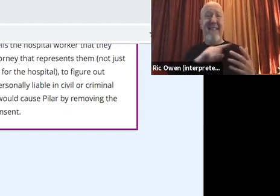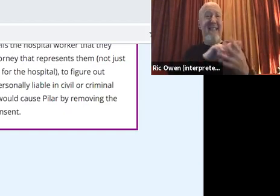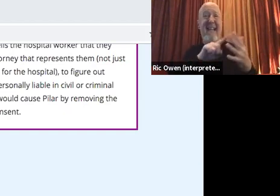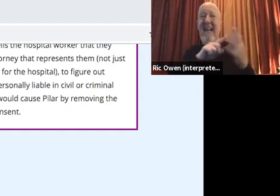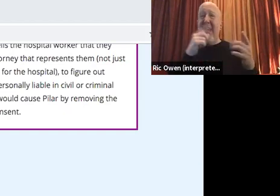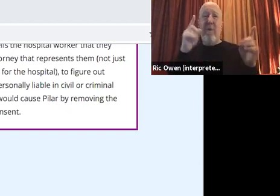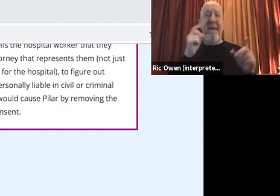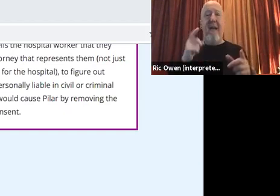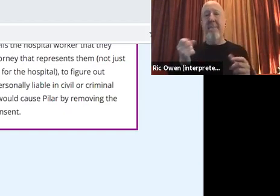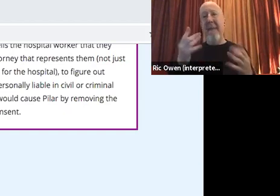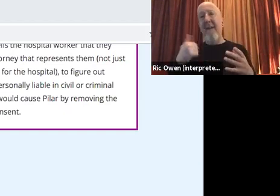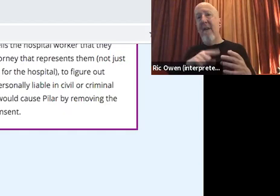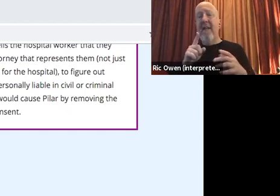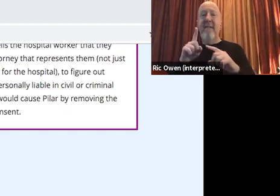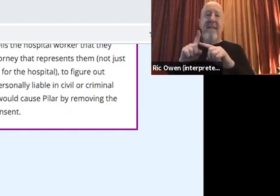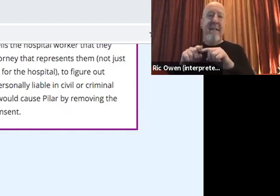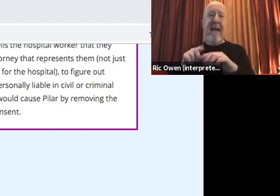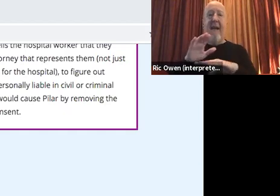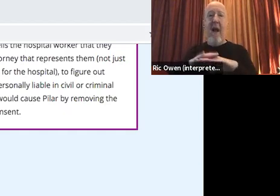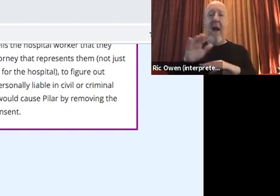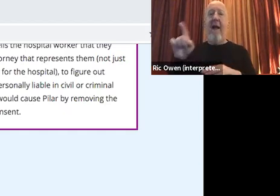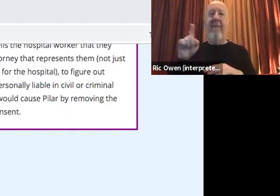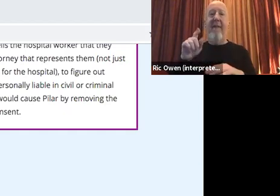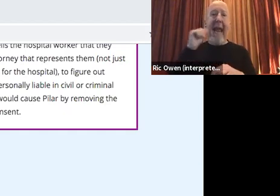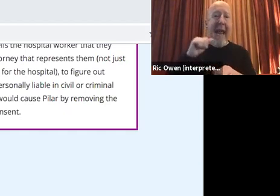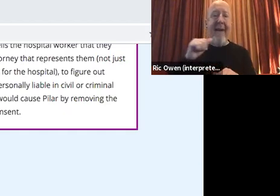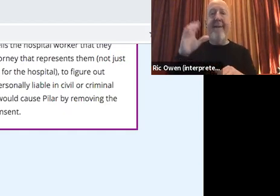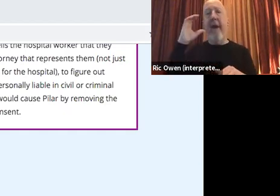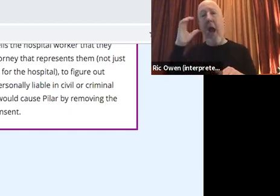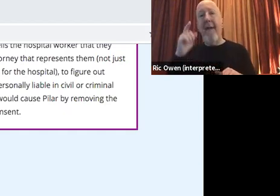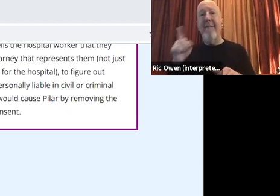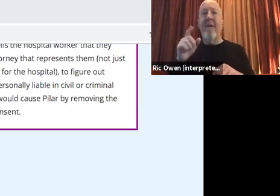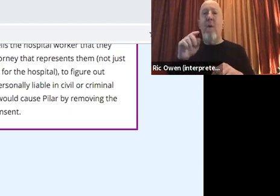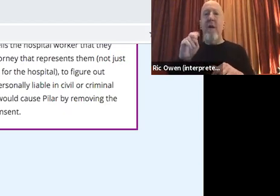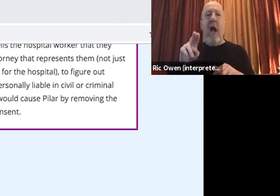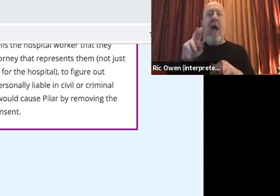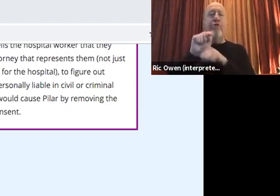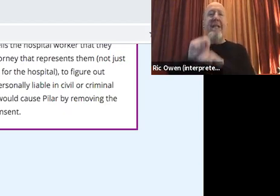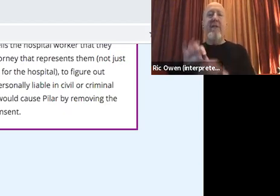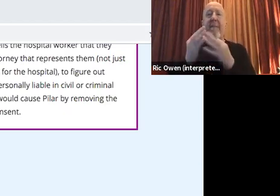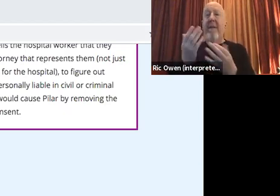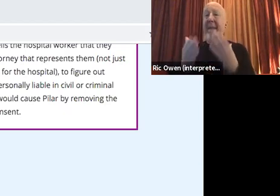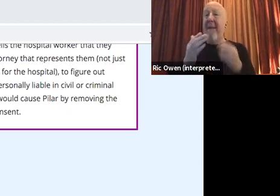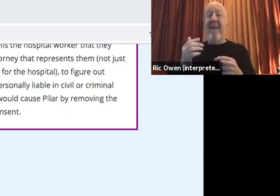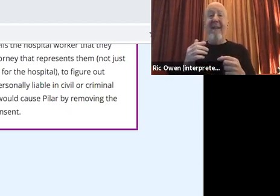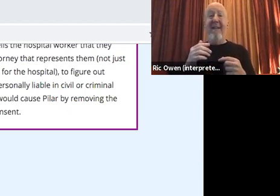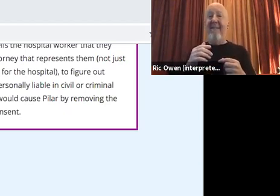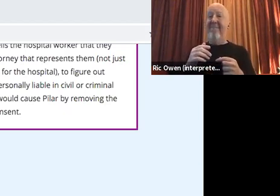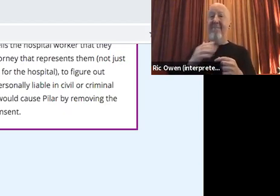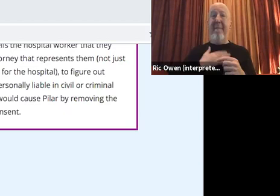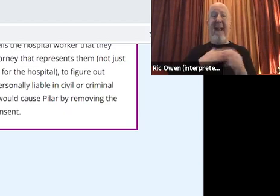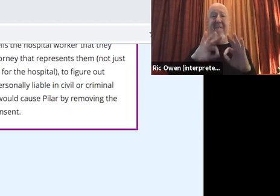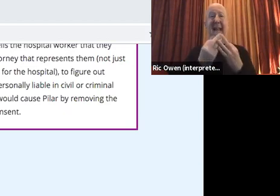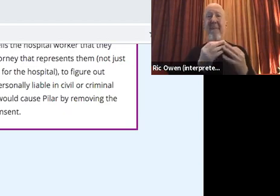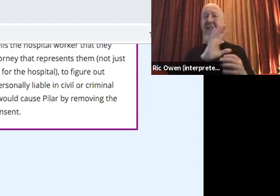chosen family or have non-traditional family structures. We may have cultural differences from our family. Maybe they don't understand